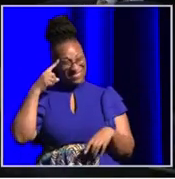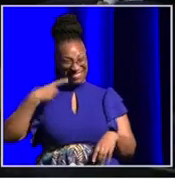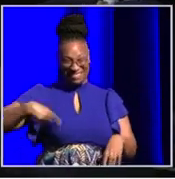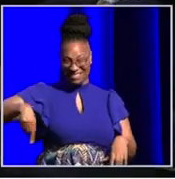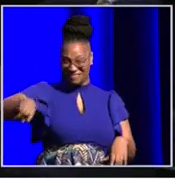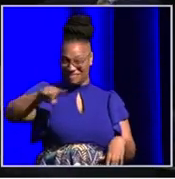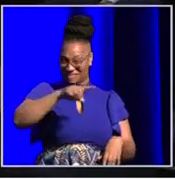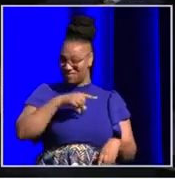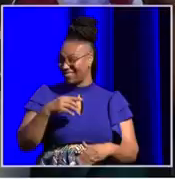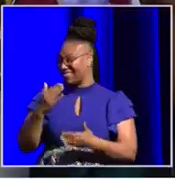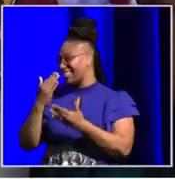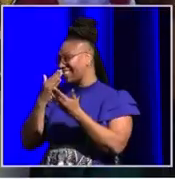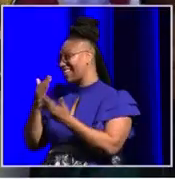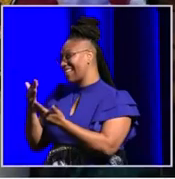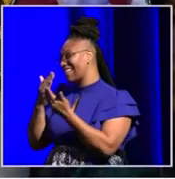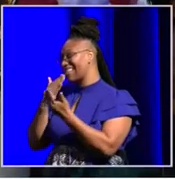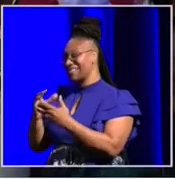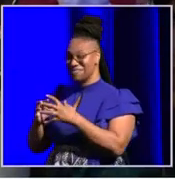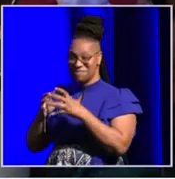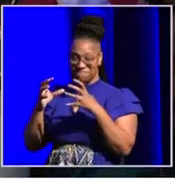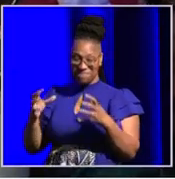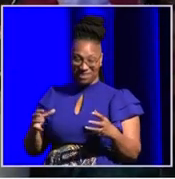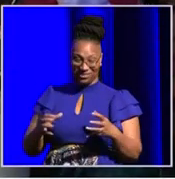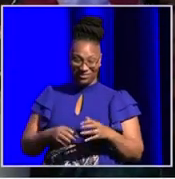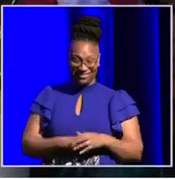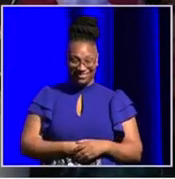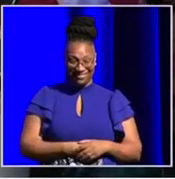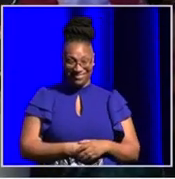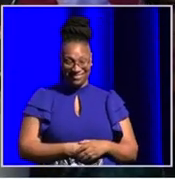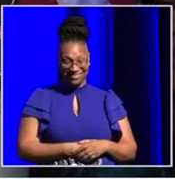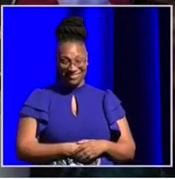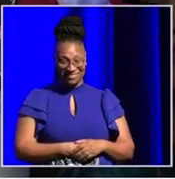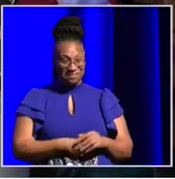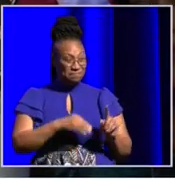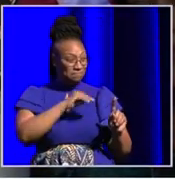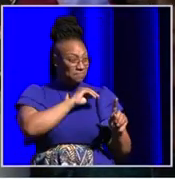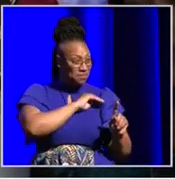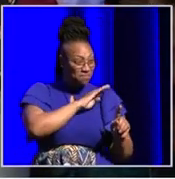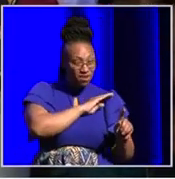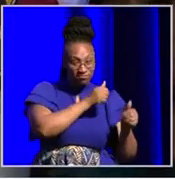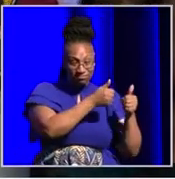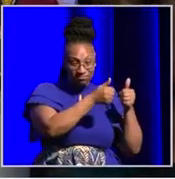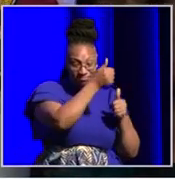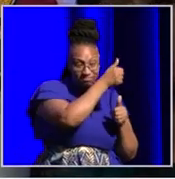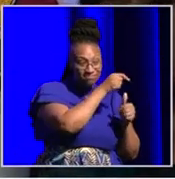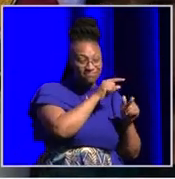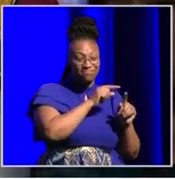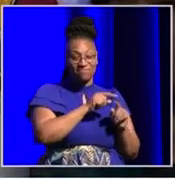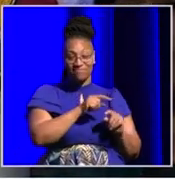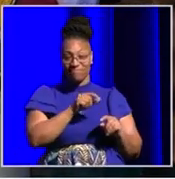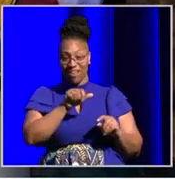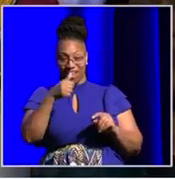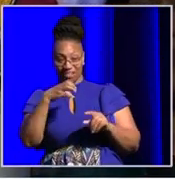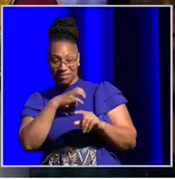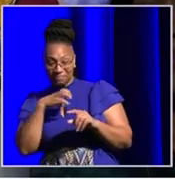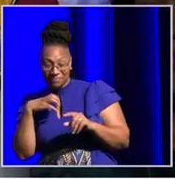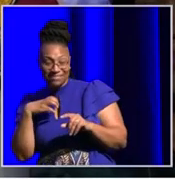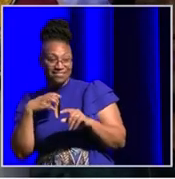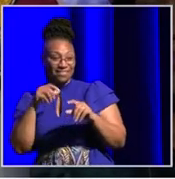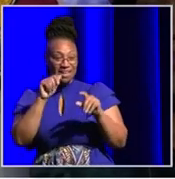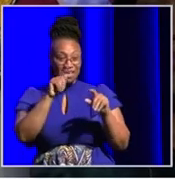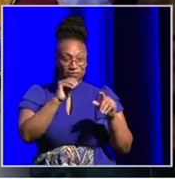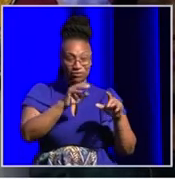much. To Mayor Bowser, Chairman Mendelson, Council colleagues, Attorney General,